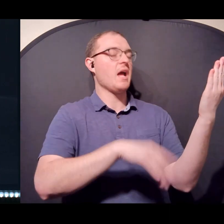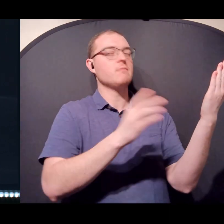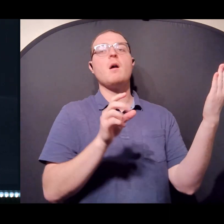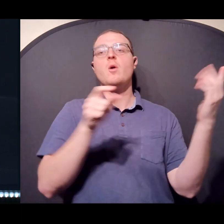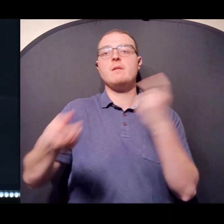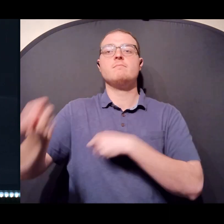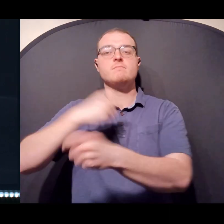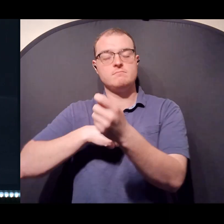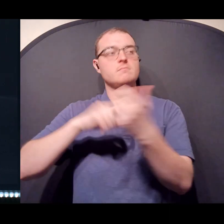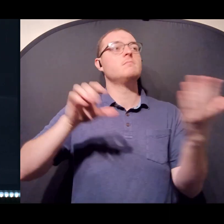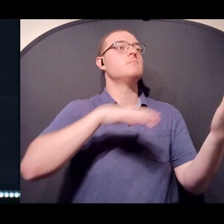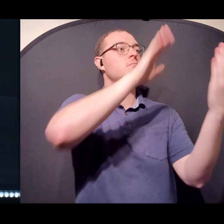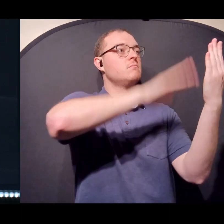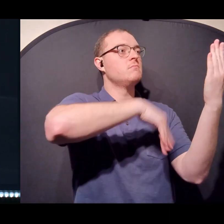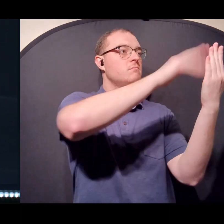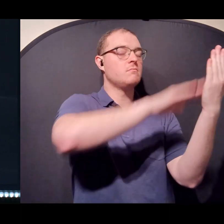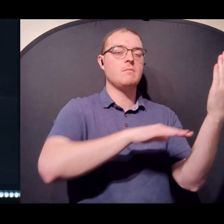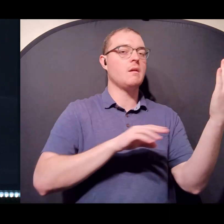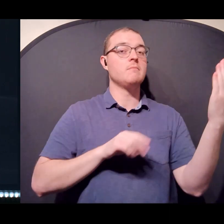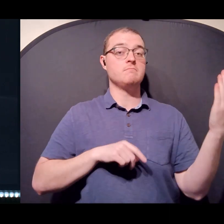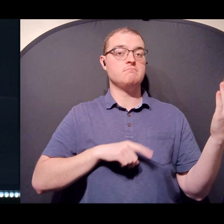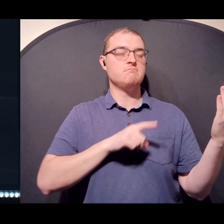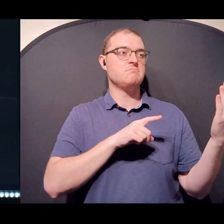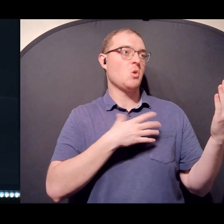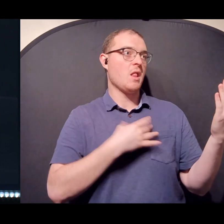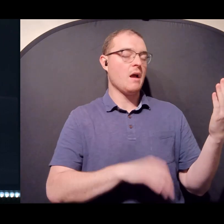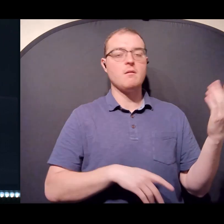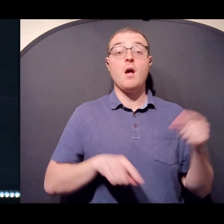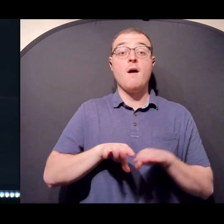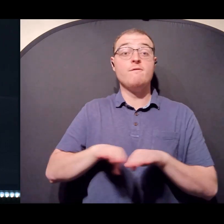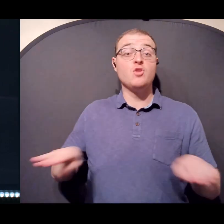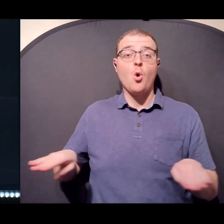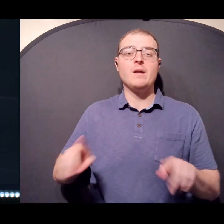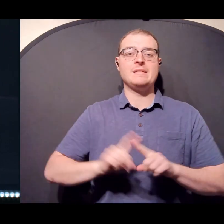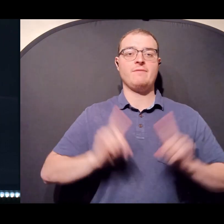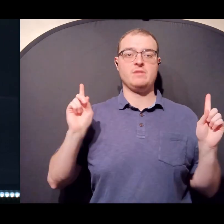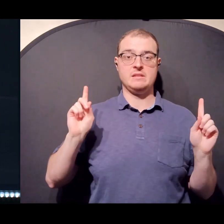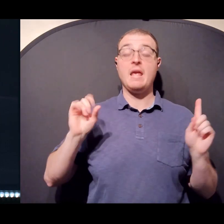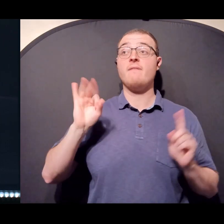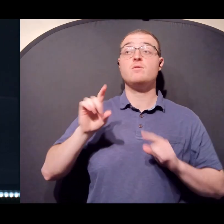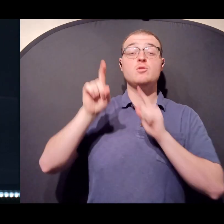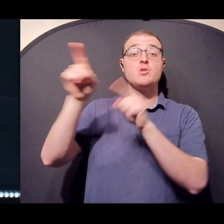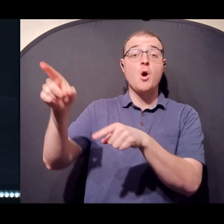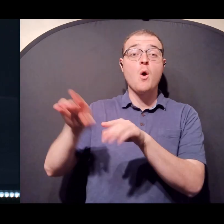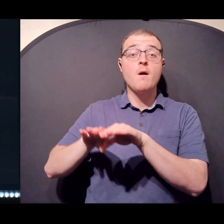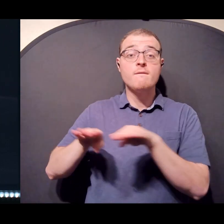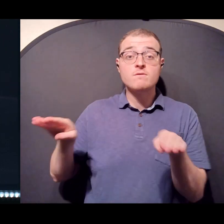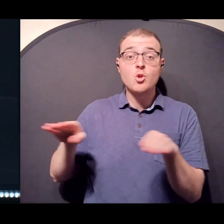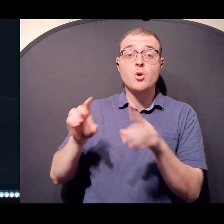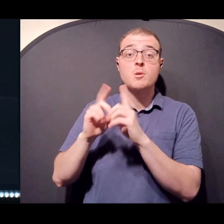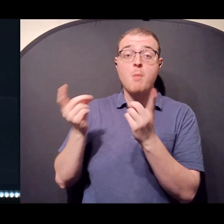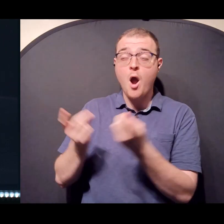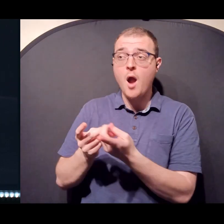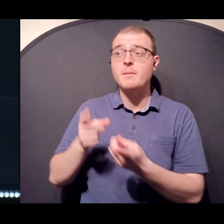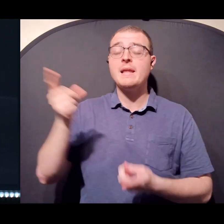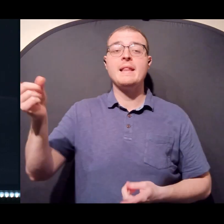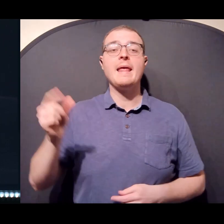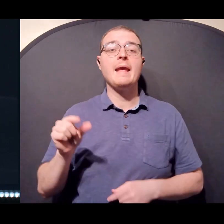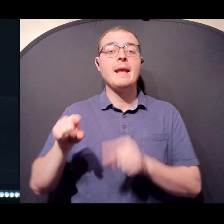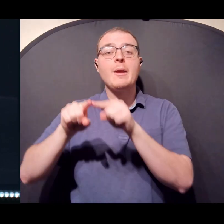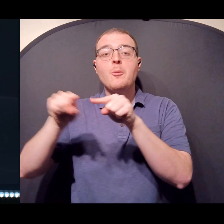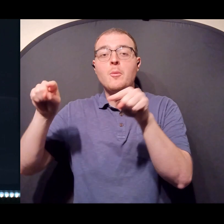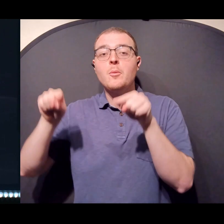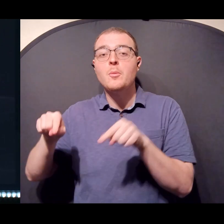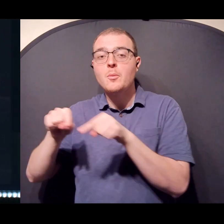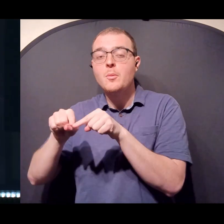paint over it. And no, flooring doesn't work that way. When you go to the flooring store, they give you samples this big.